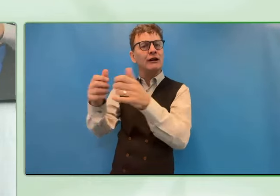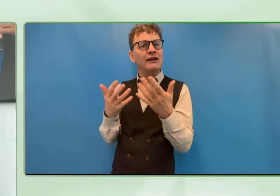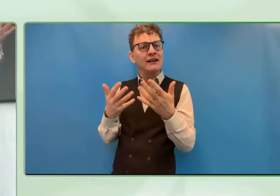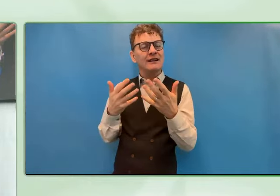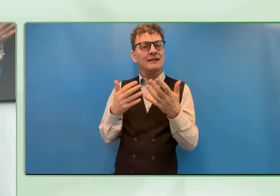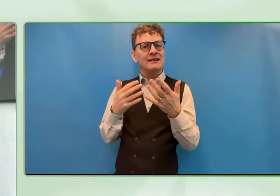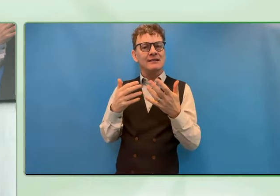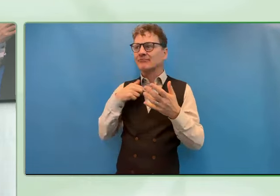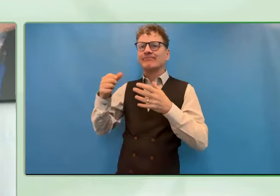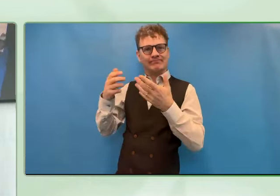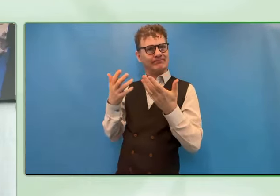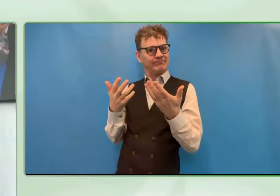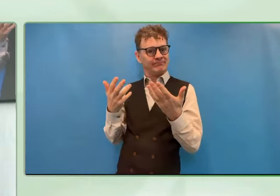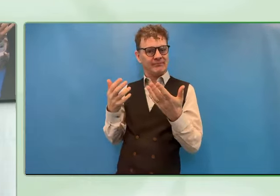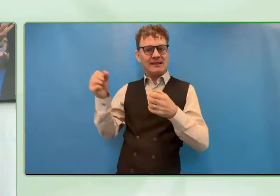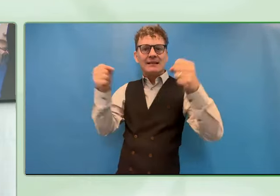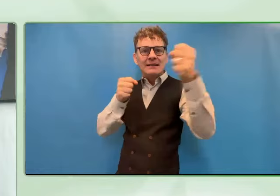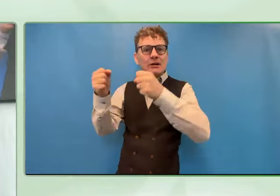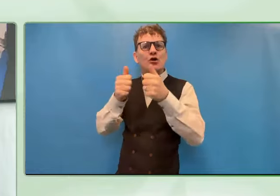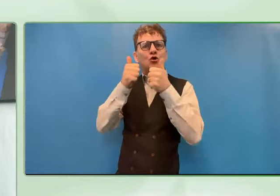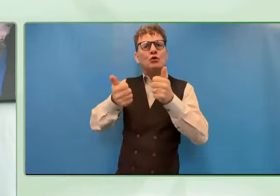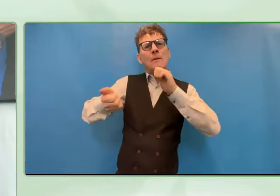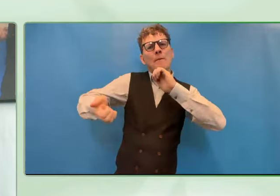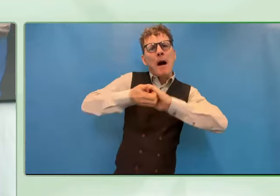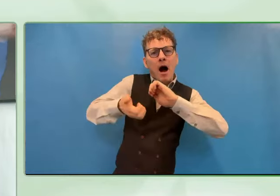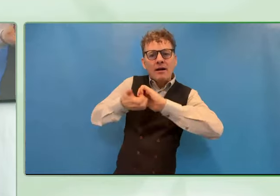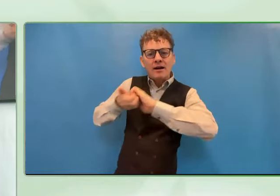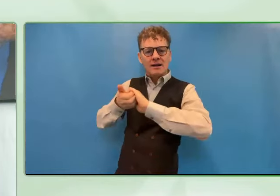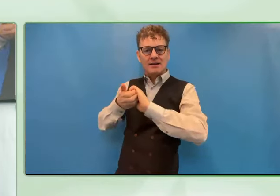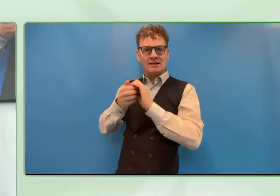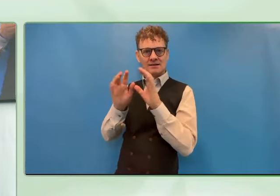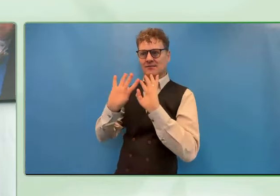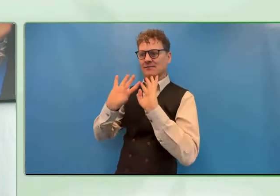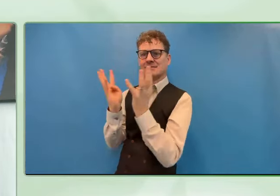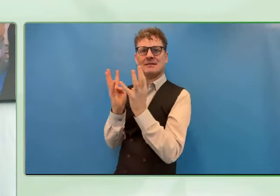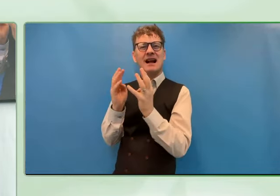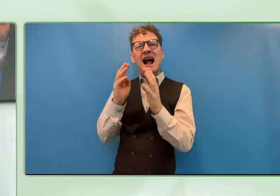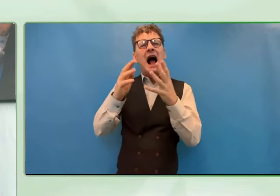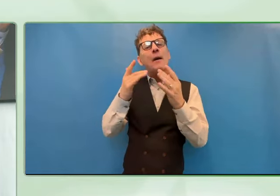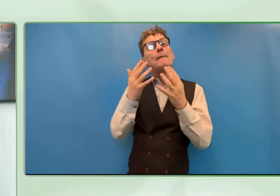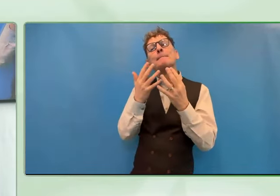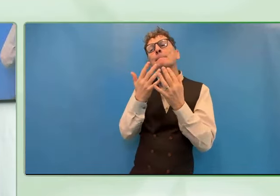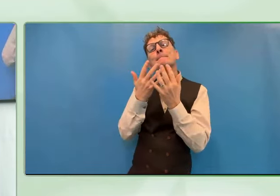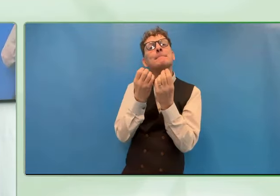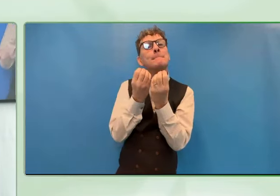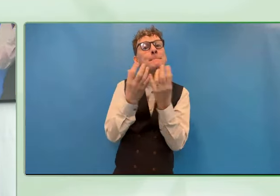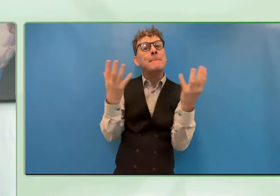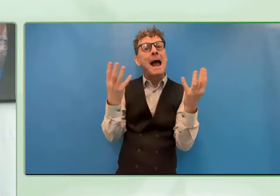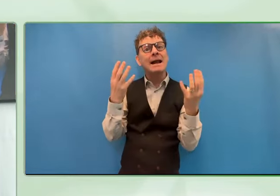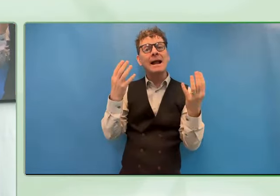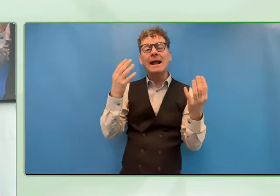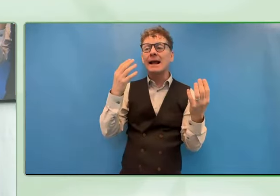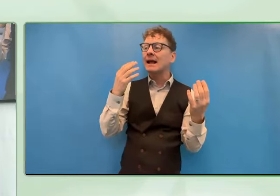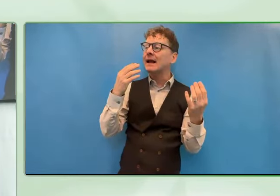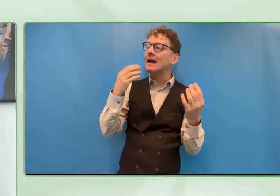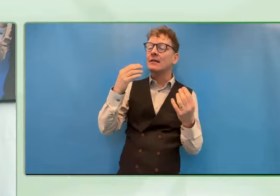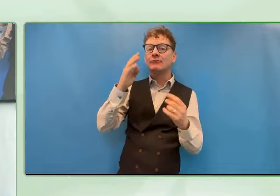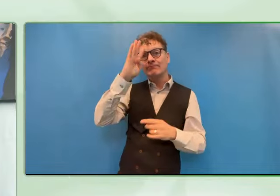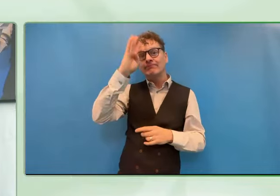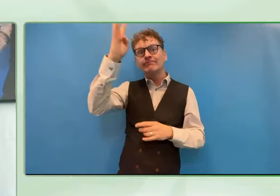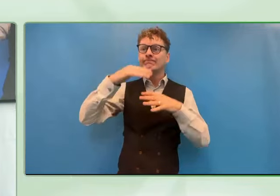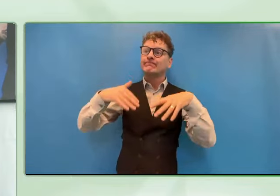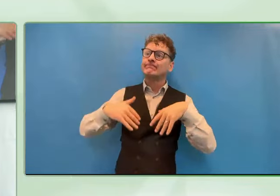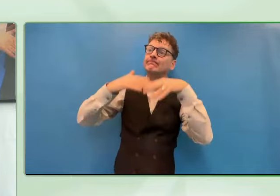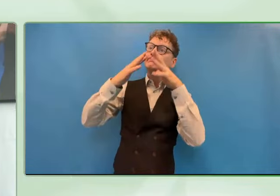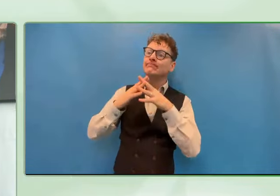you absolutely needed. Now, I'm wondering, because a lot of innovators don't get to start out with that level of traction. And they might be intimidated